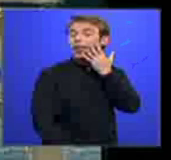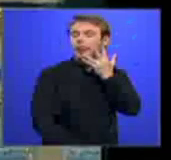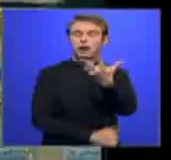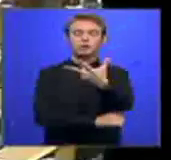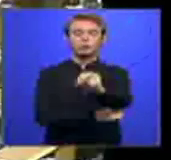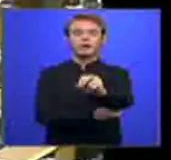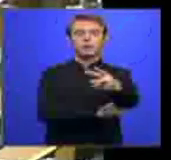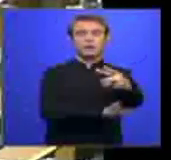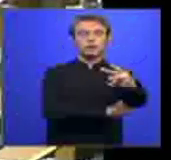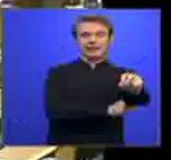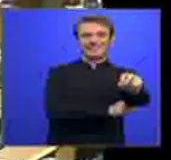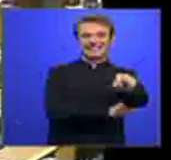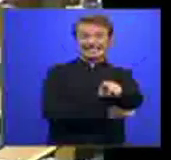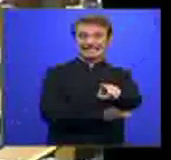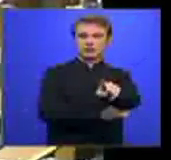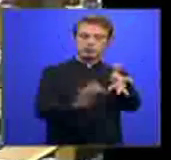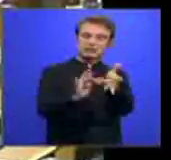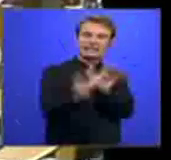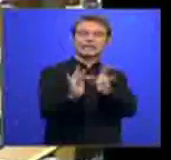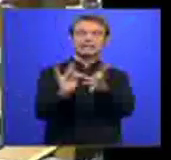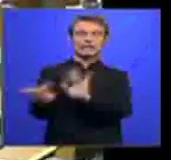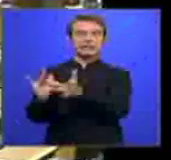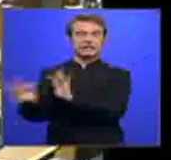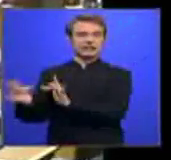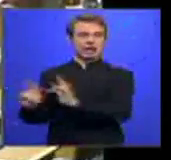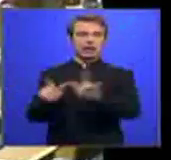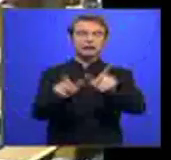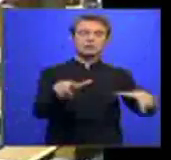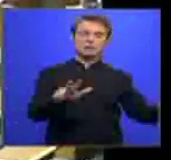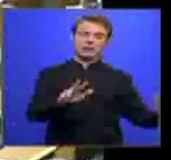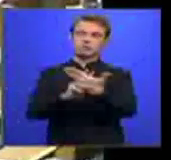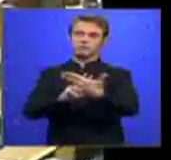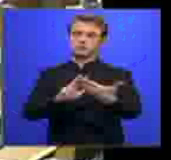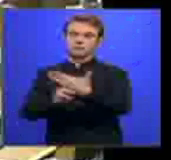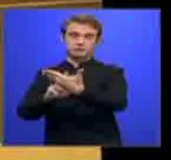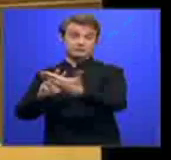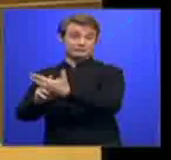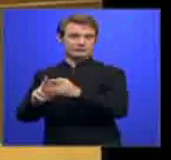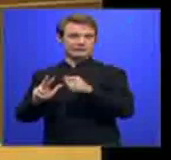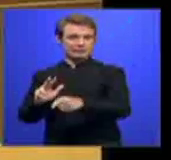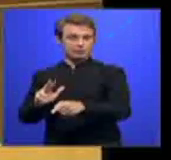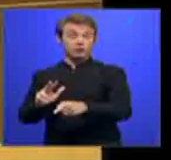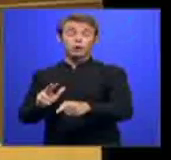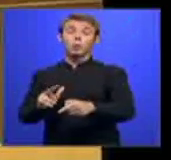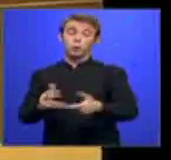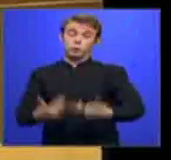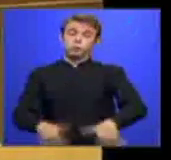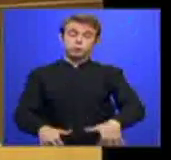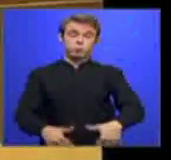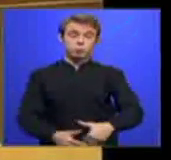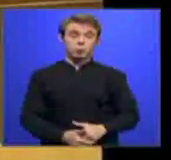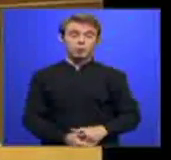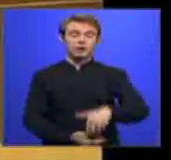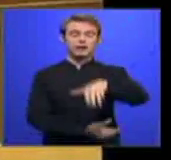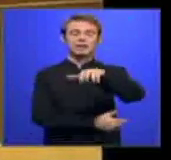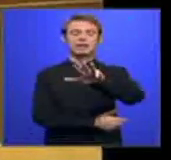2020. With regard to social infrastructure, a total of